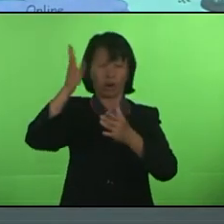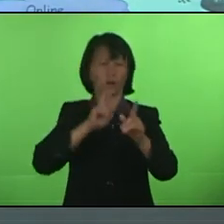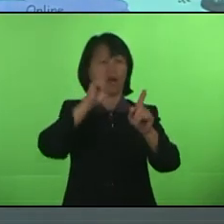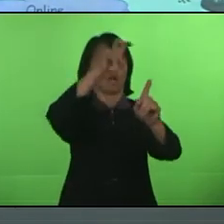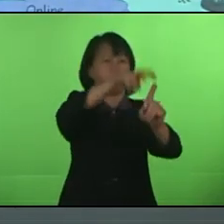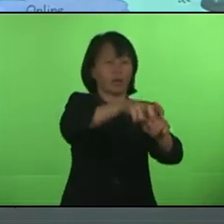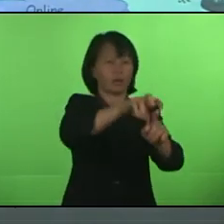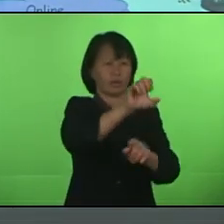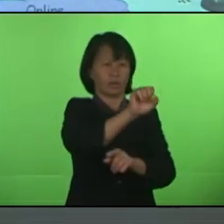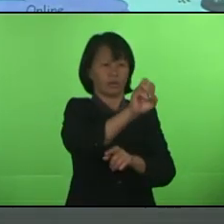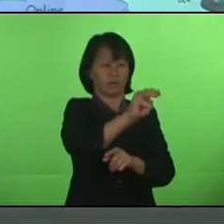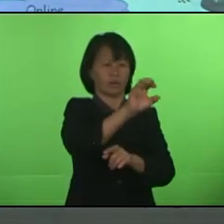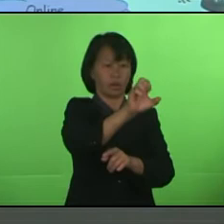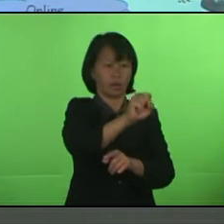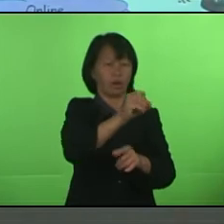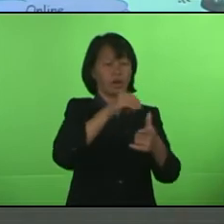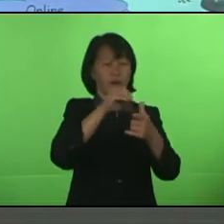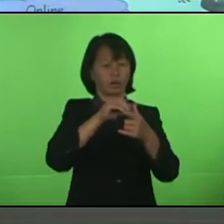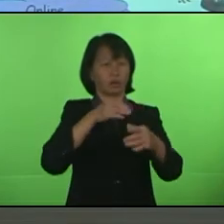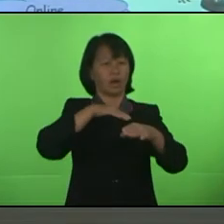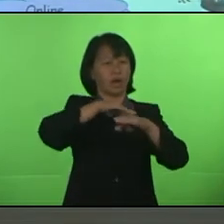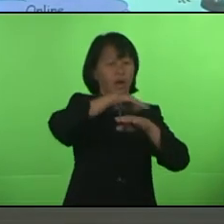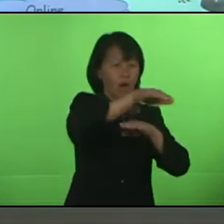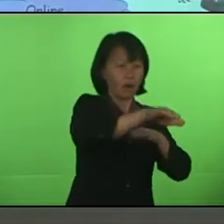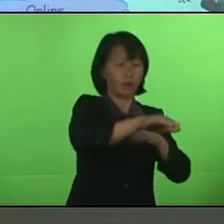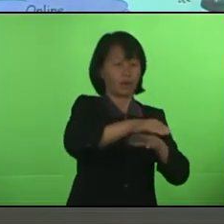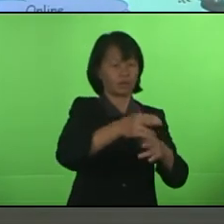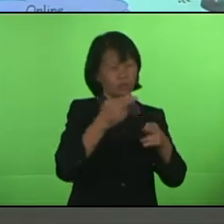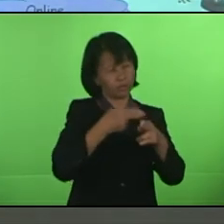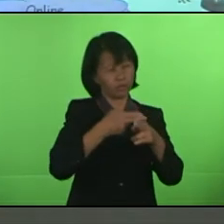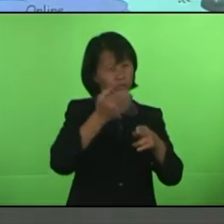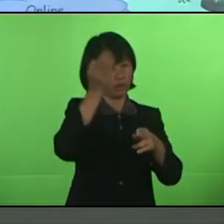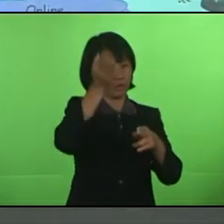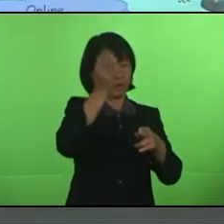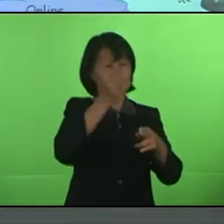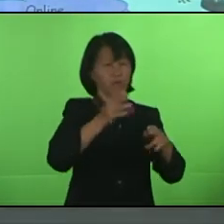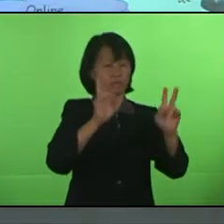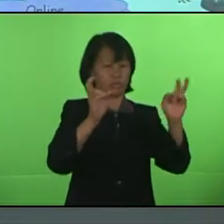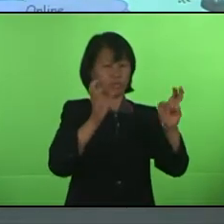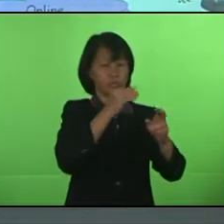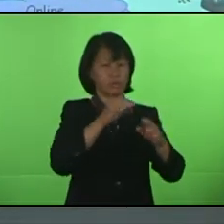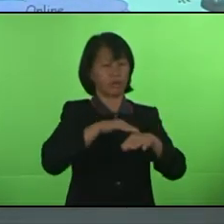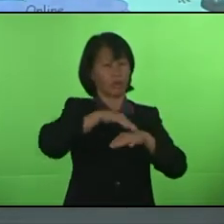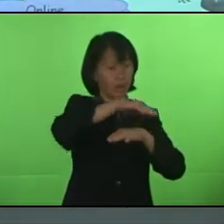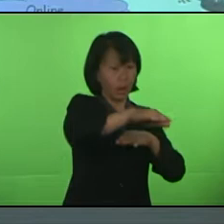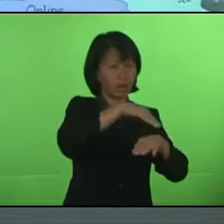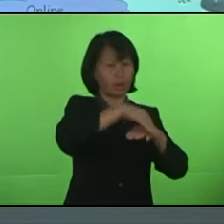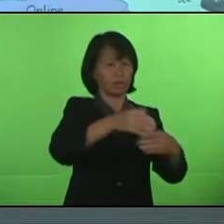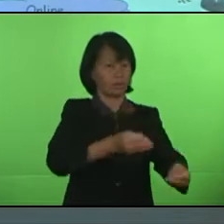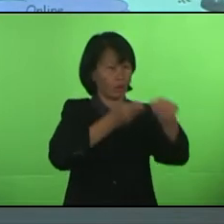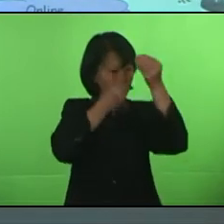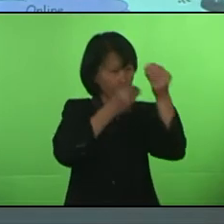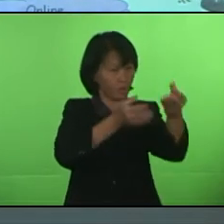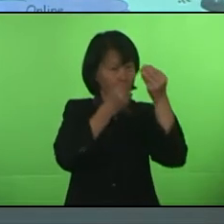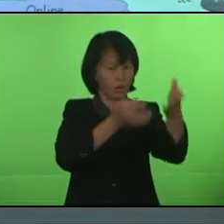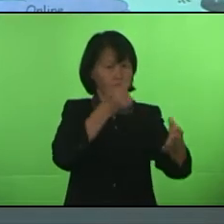you messages, or they send you short brief tasks about the relevant topics that are covered in the various tutorials,